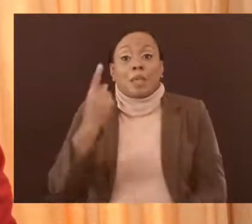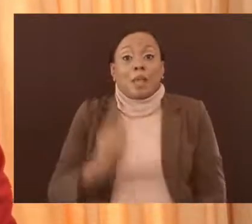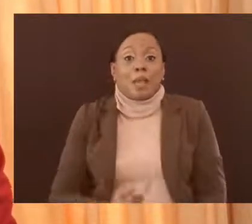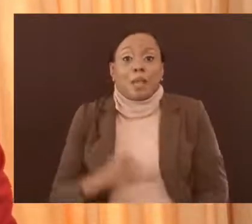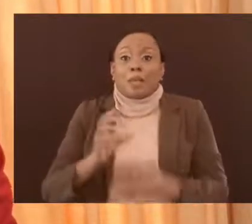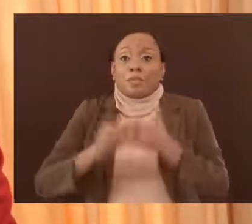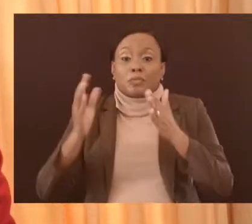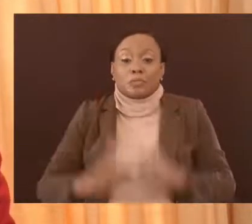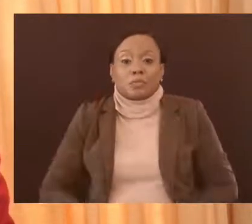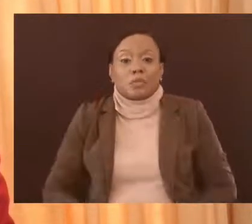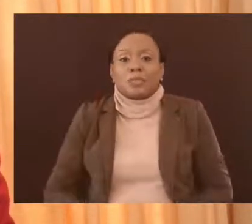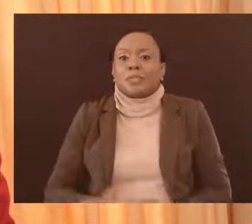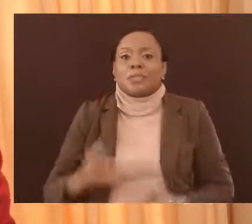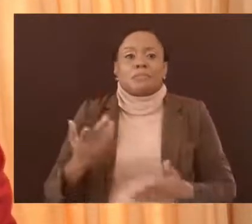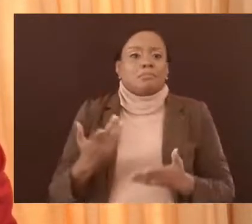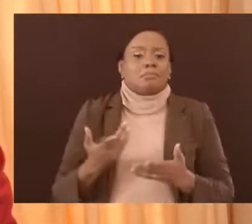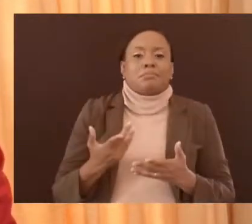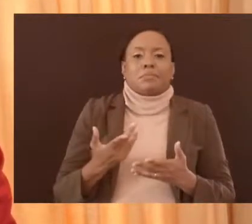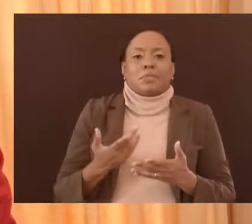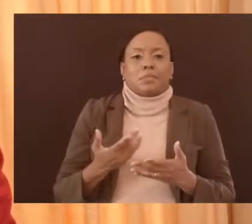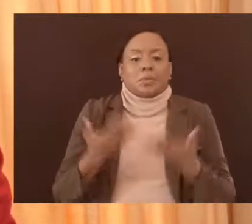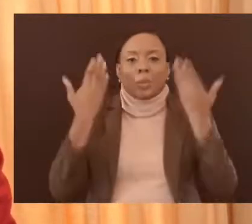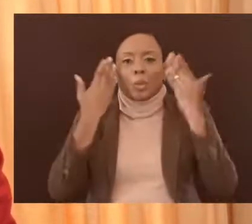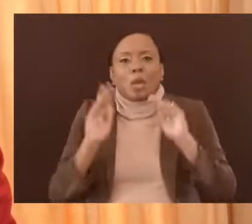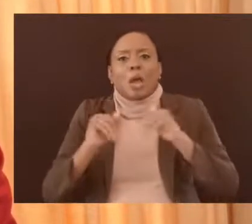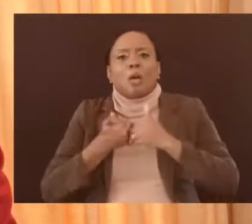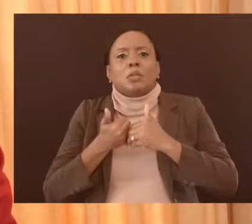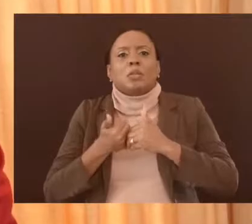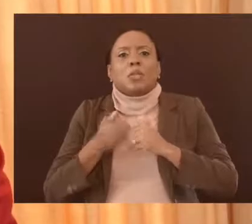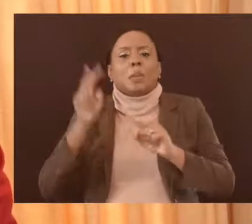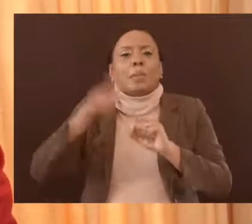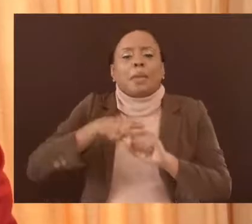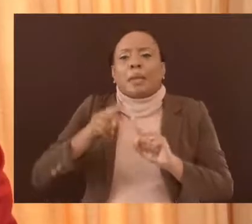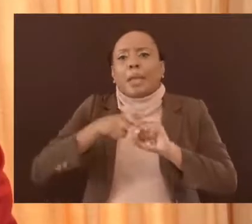in applying knowledge and skills to new situations.